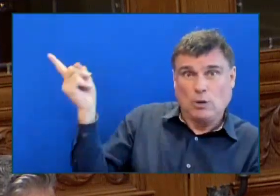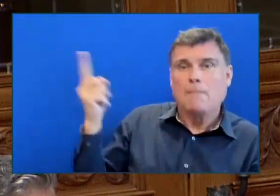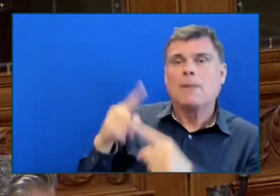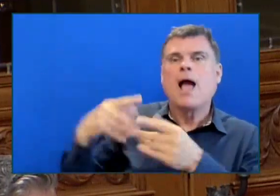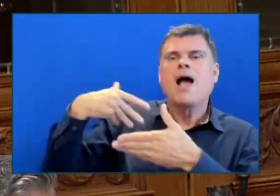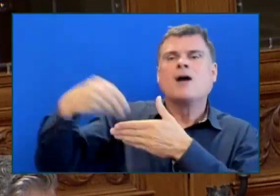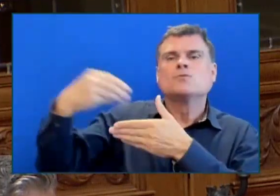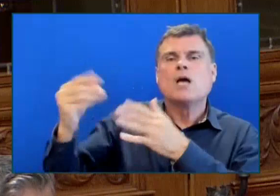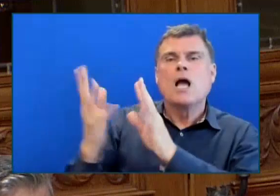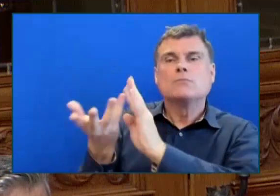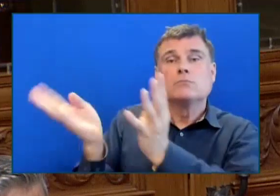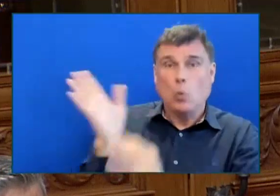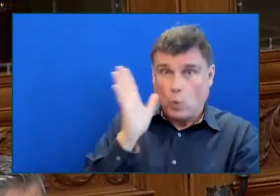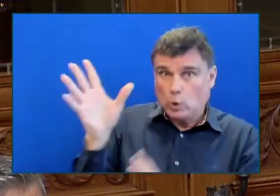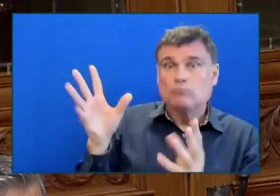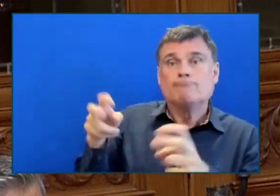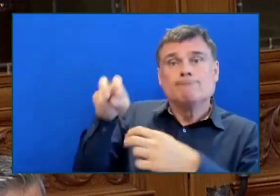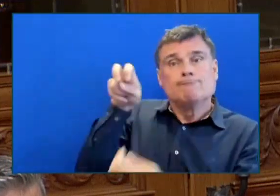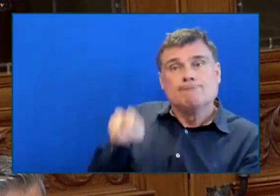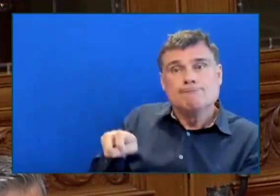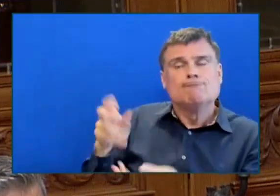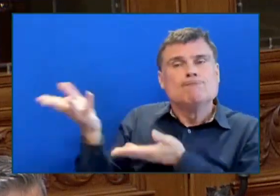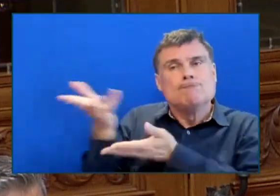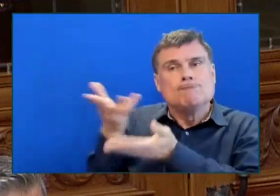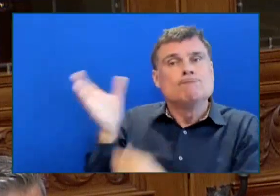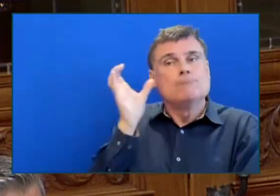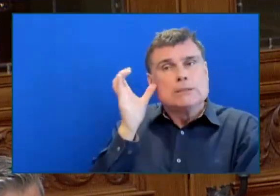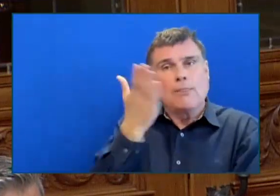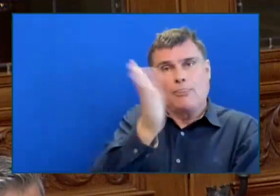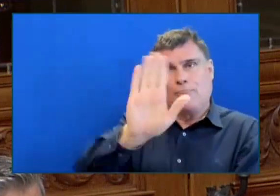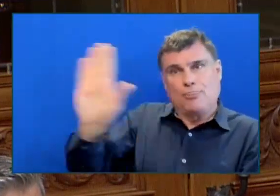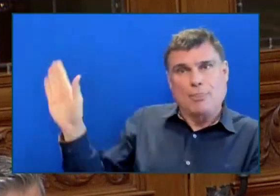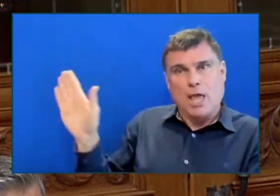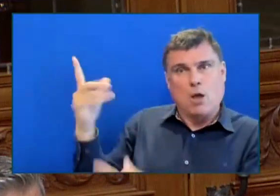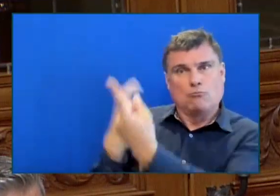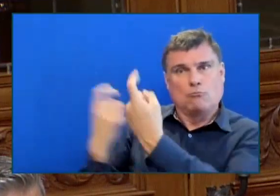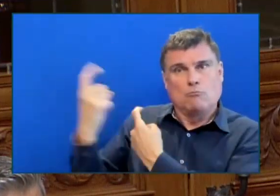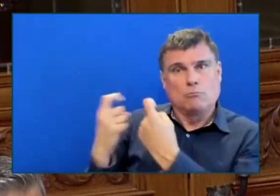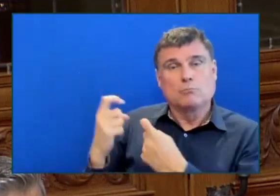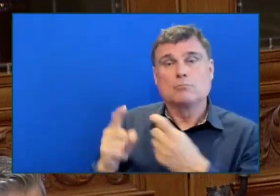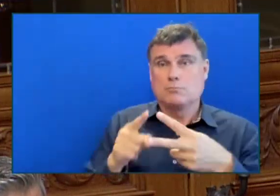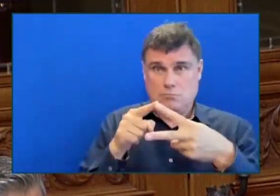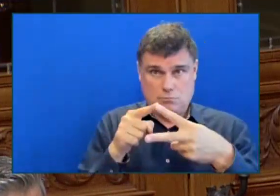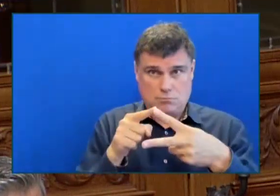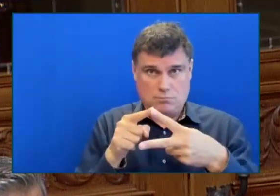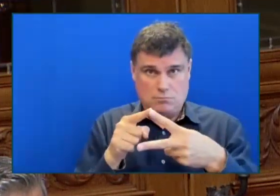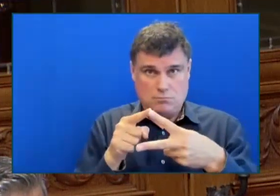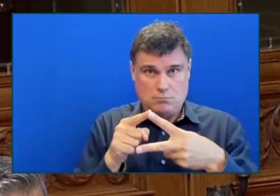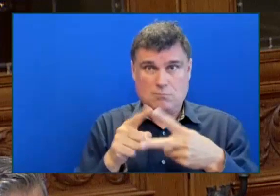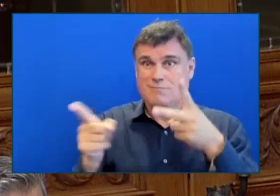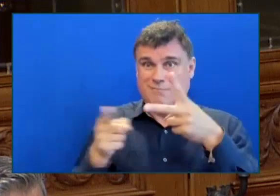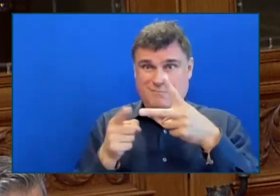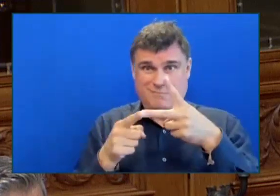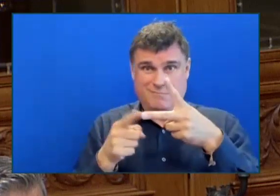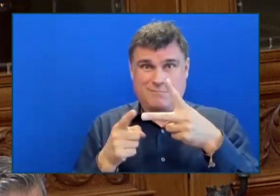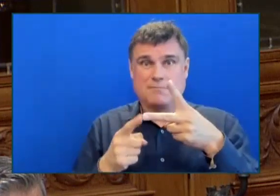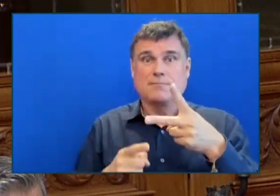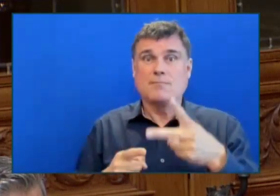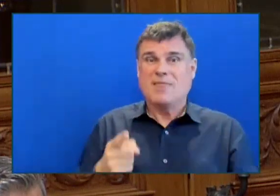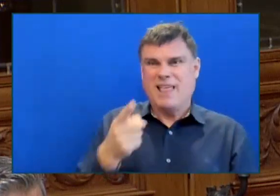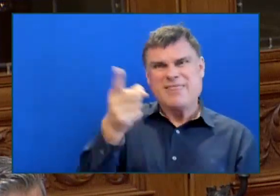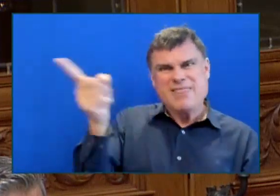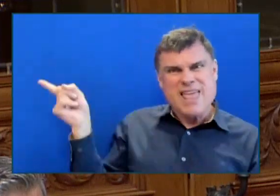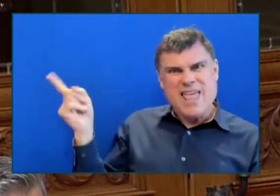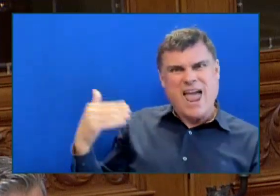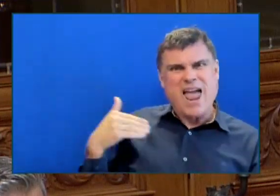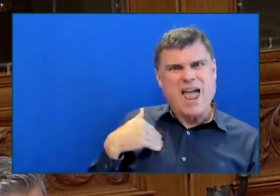this. But most importantly, Mr. Speaker, there is a large list of questions that these healthcare providers have gone through. This is a very large bill.